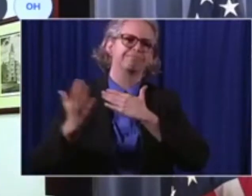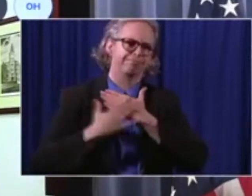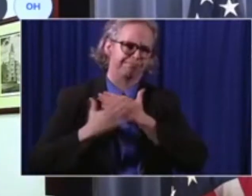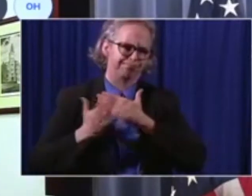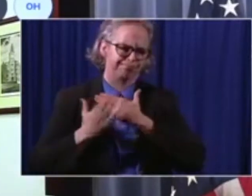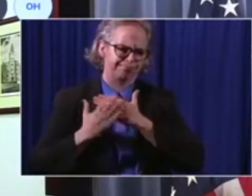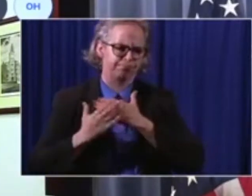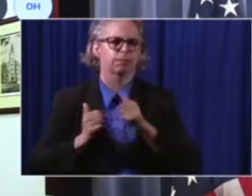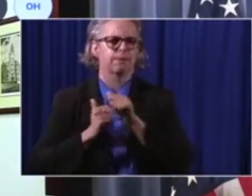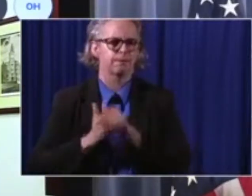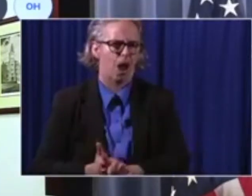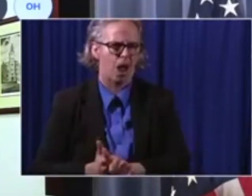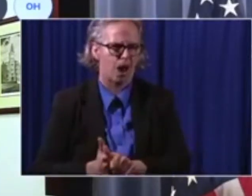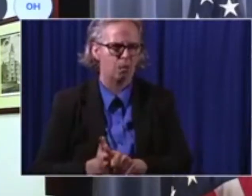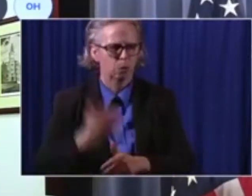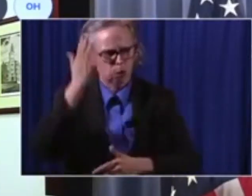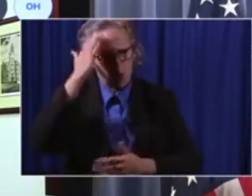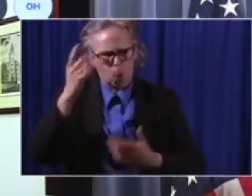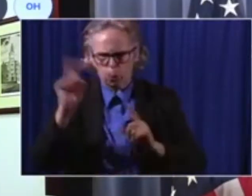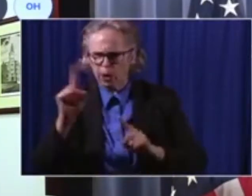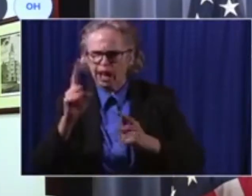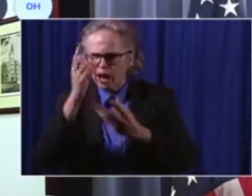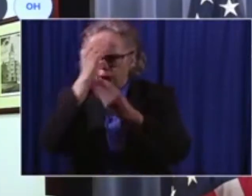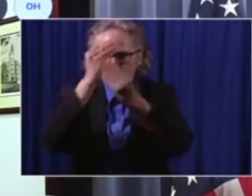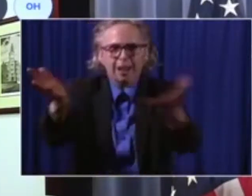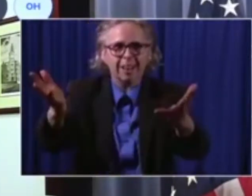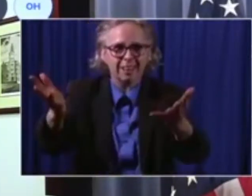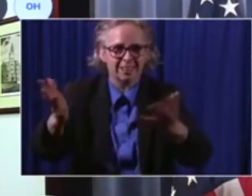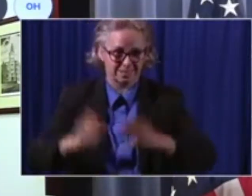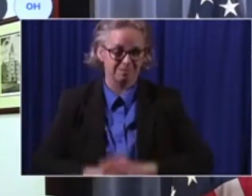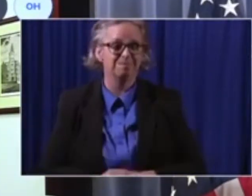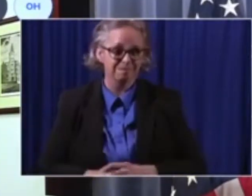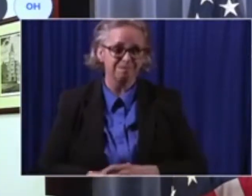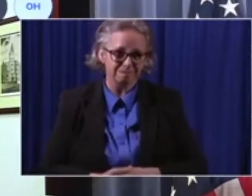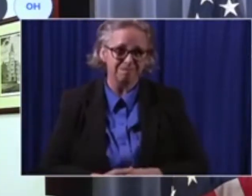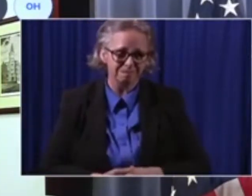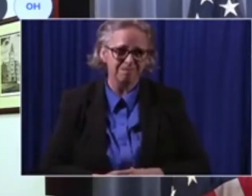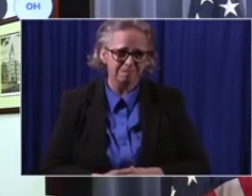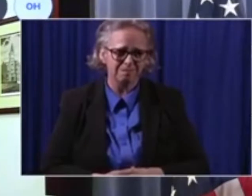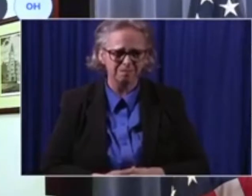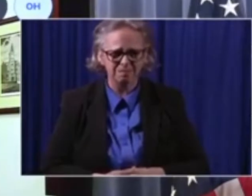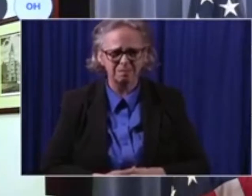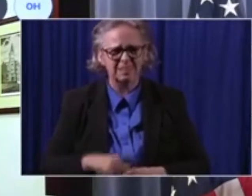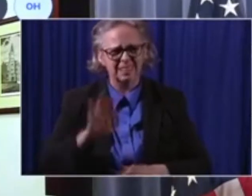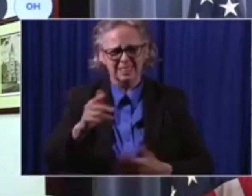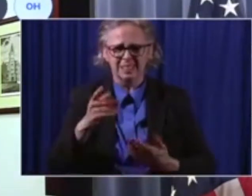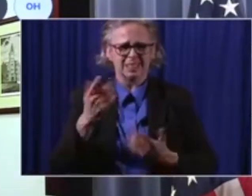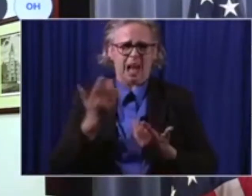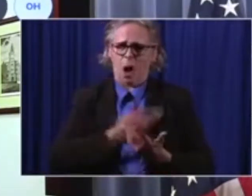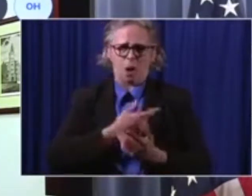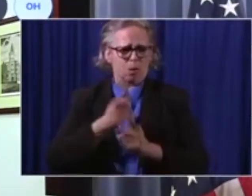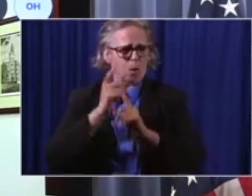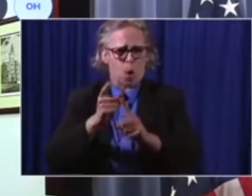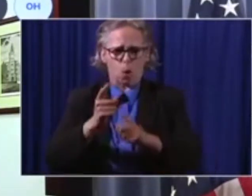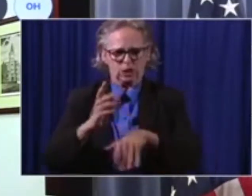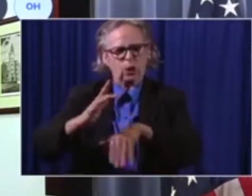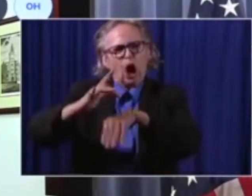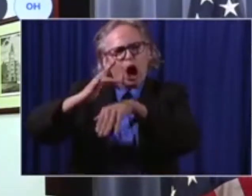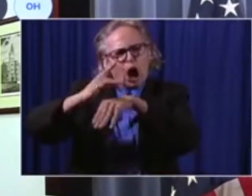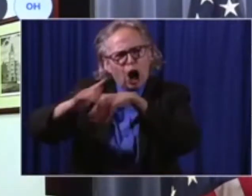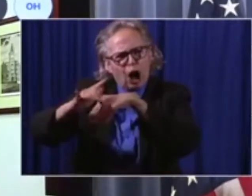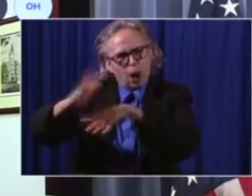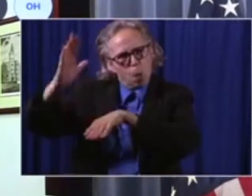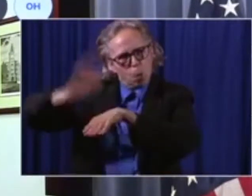accurate information out to a region of the state. And then, as I said, it's really meant to be an early warning. Now, there are a number of the